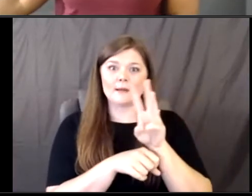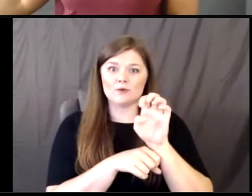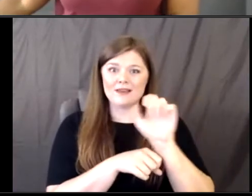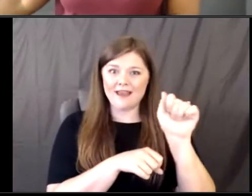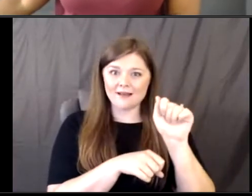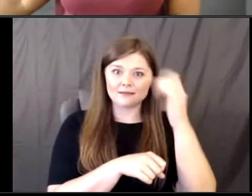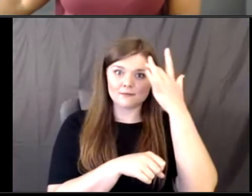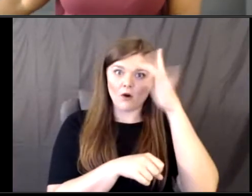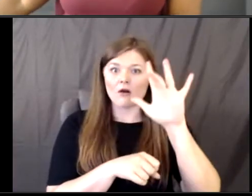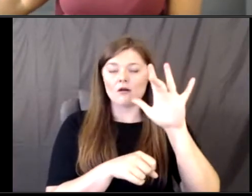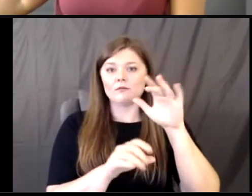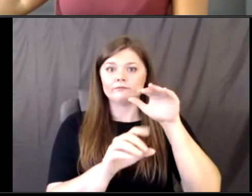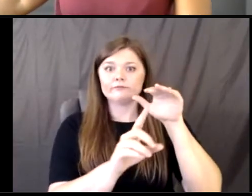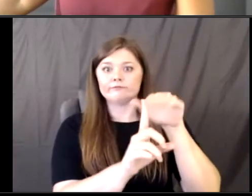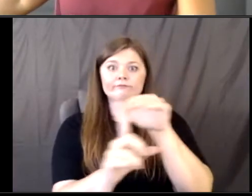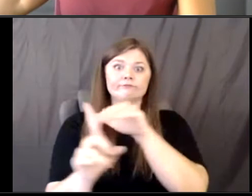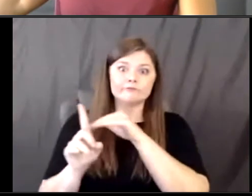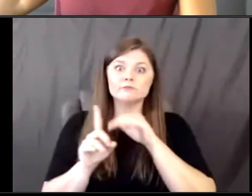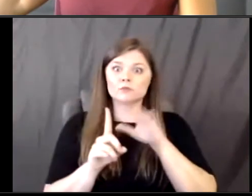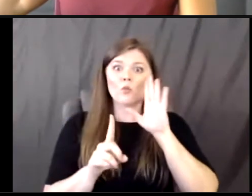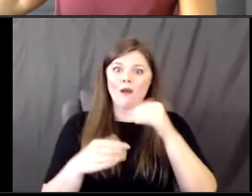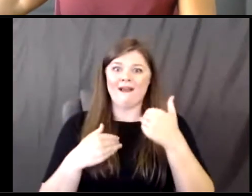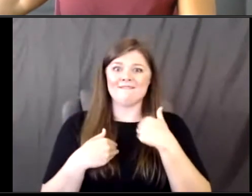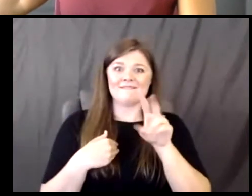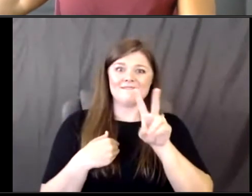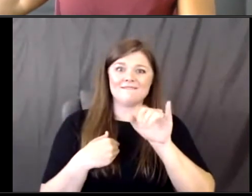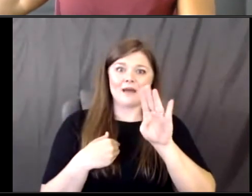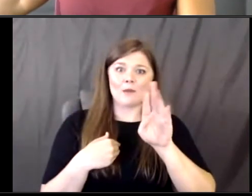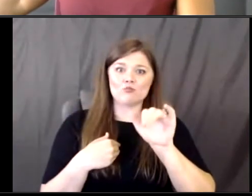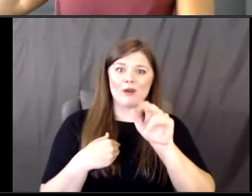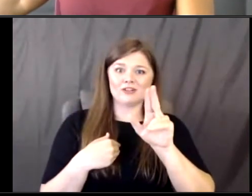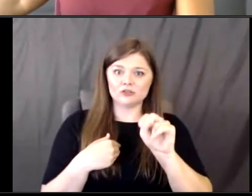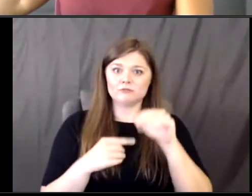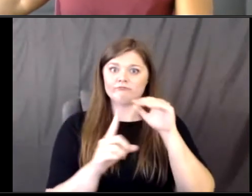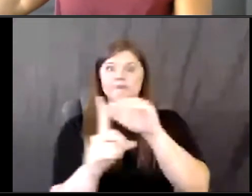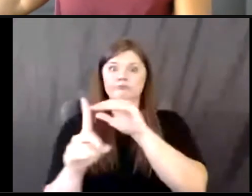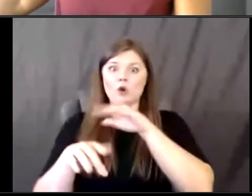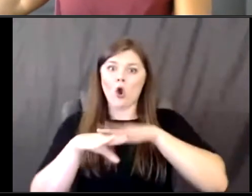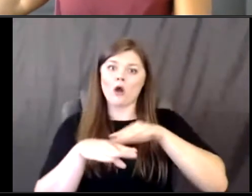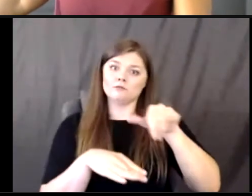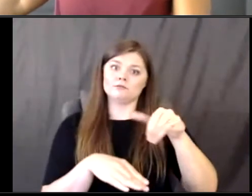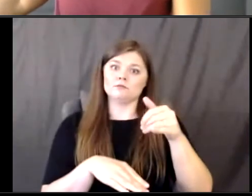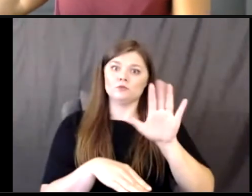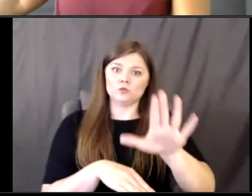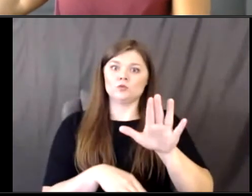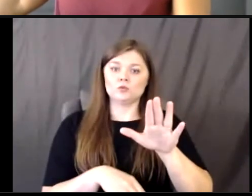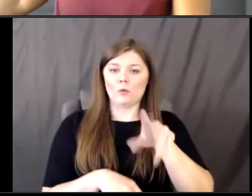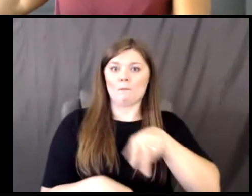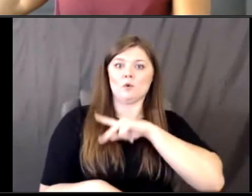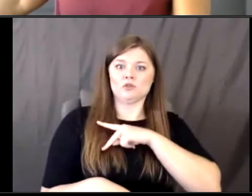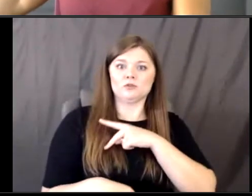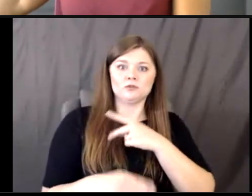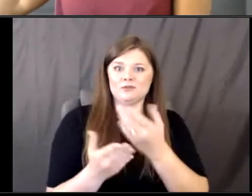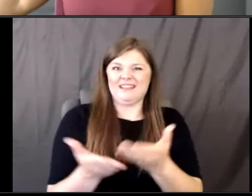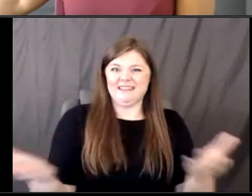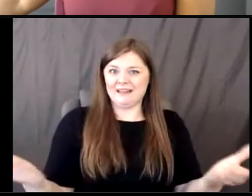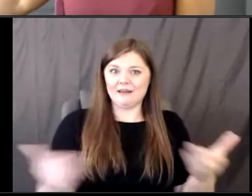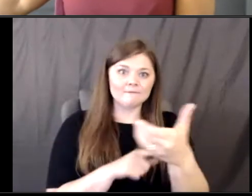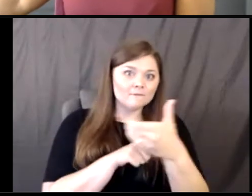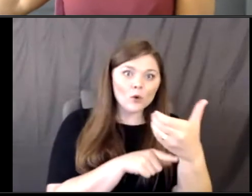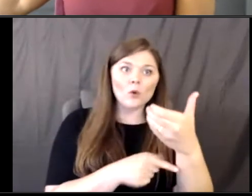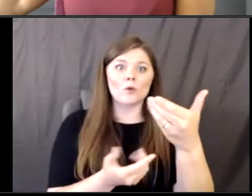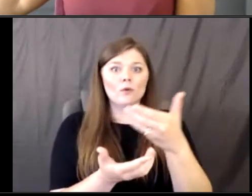that did enable vibration notification on a personal device, which seems small to us as hearing folks,